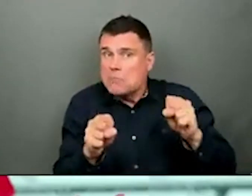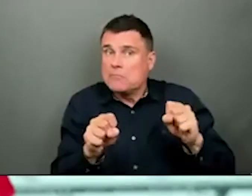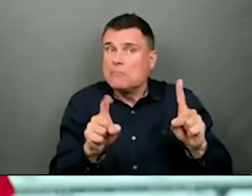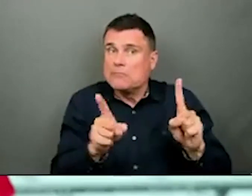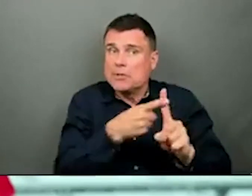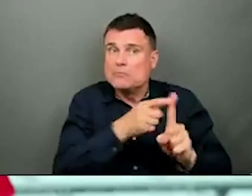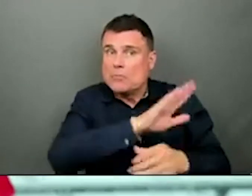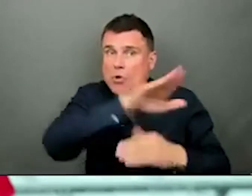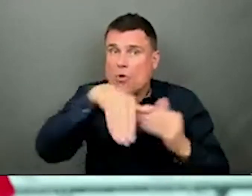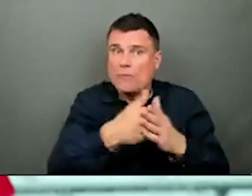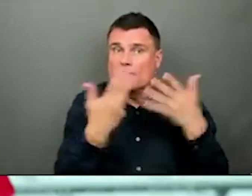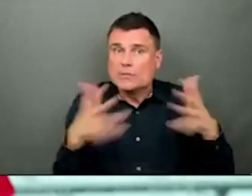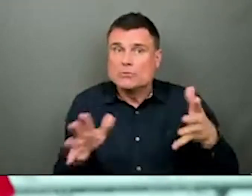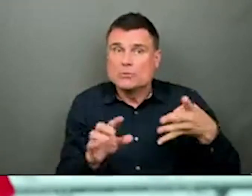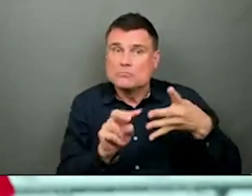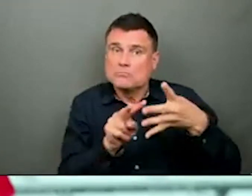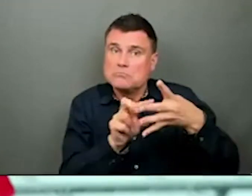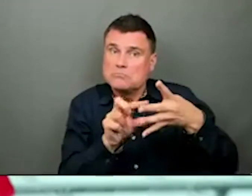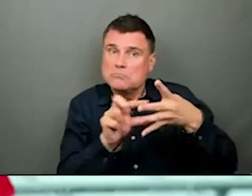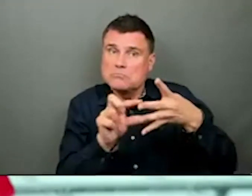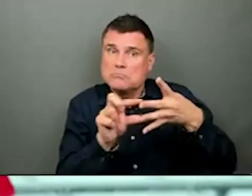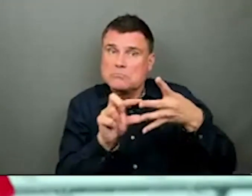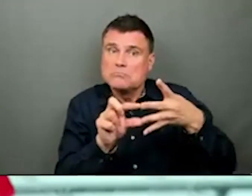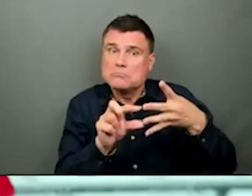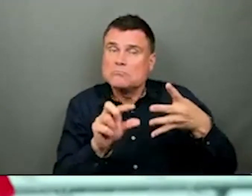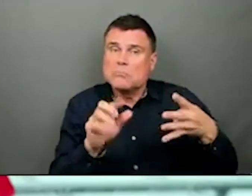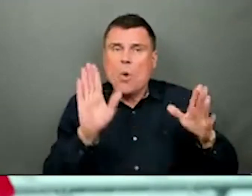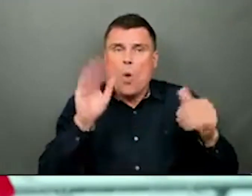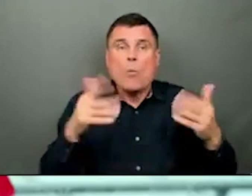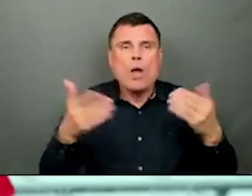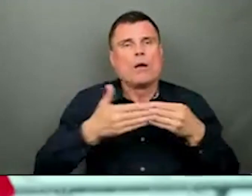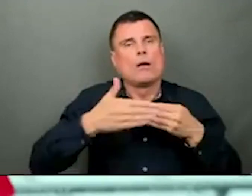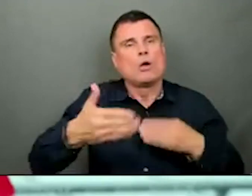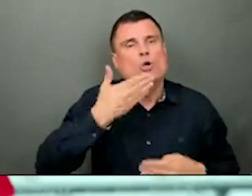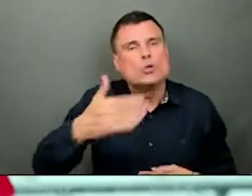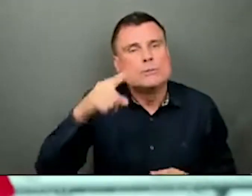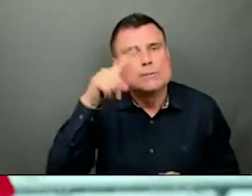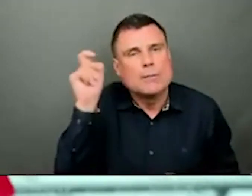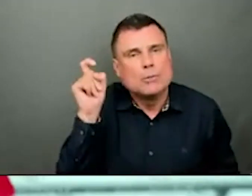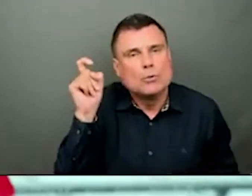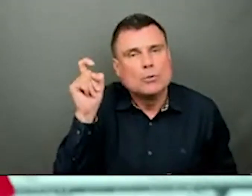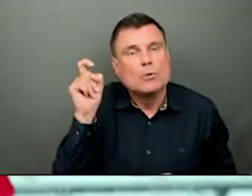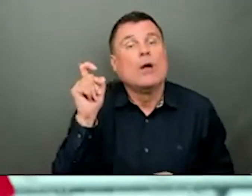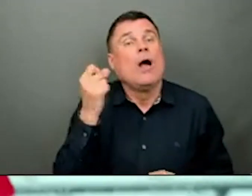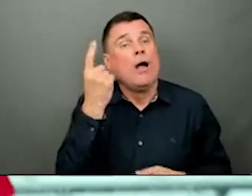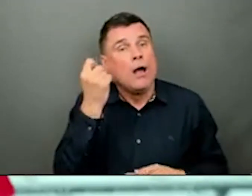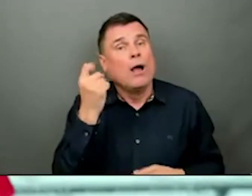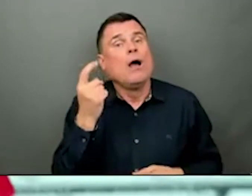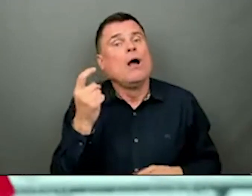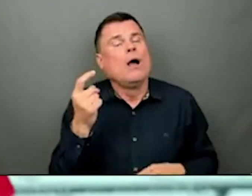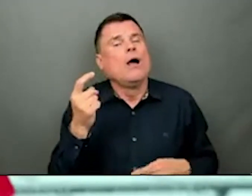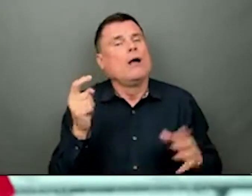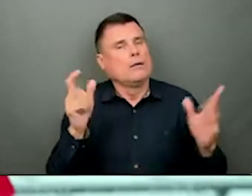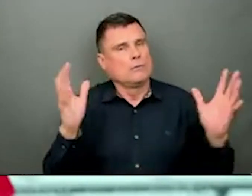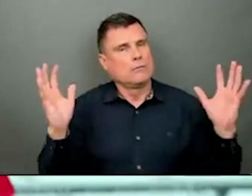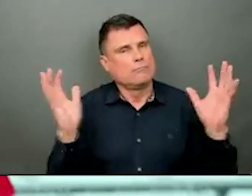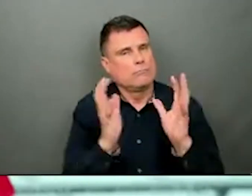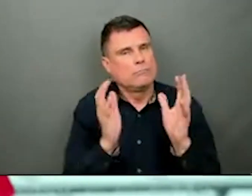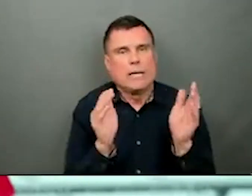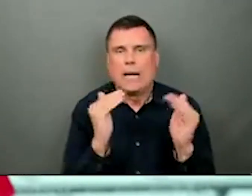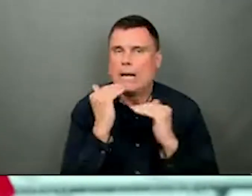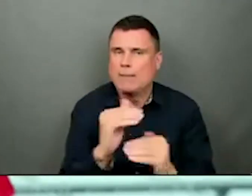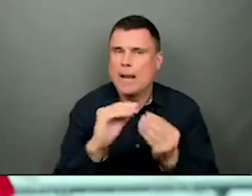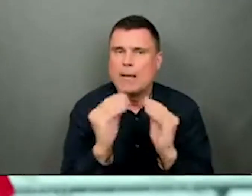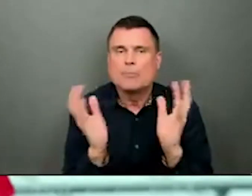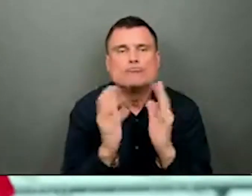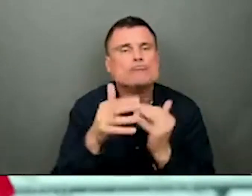to scale up, and this is where our IT system, our registration system, allows us to make sure we get the right amount of